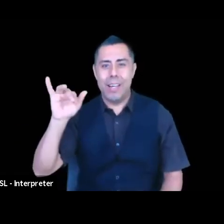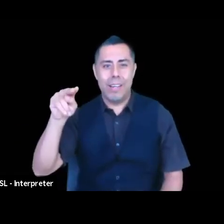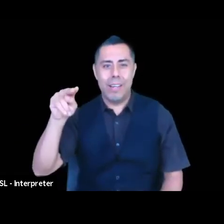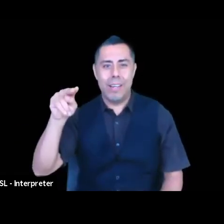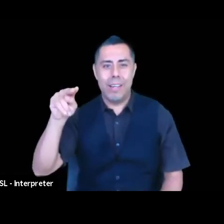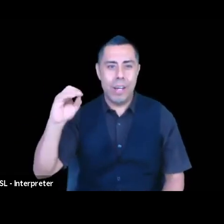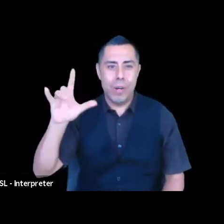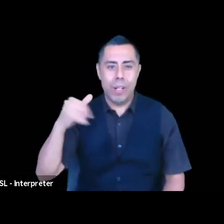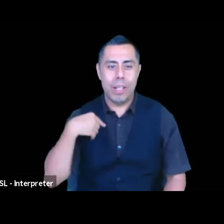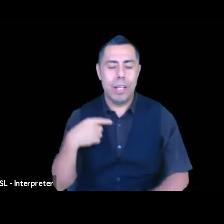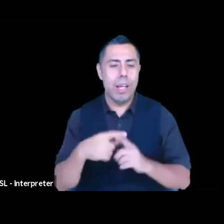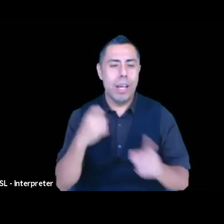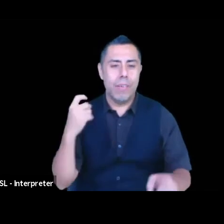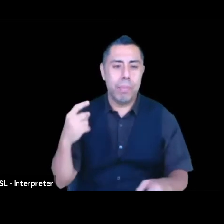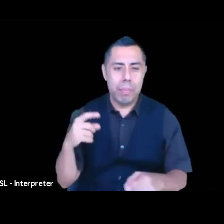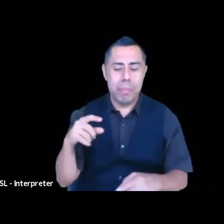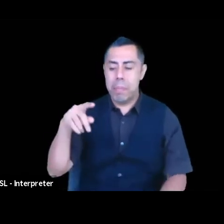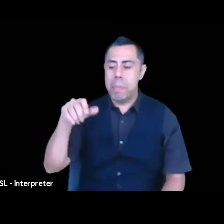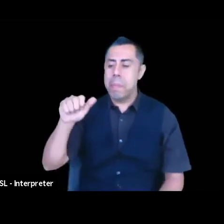Sapaji.